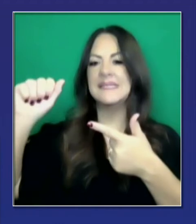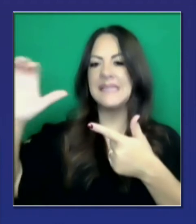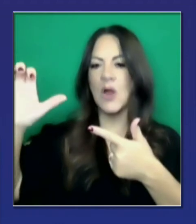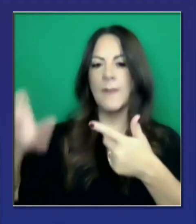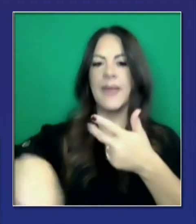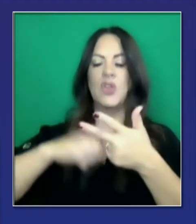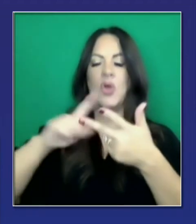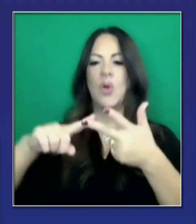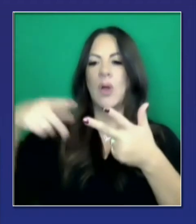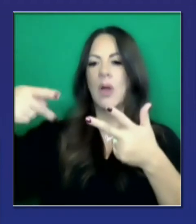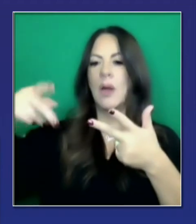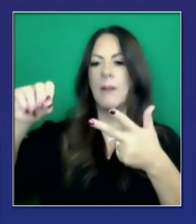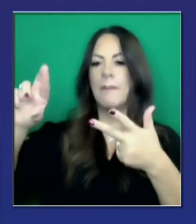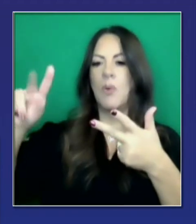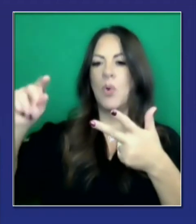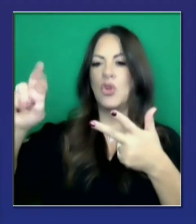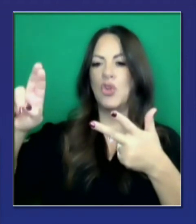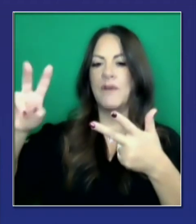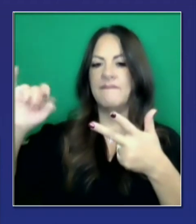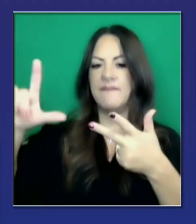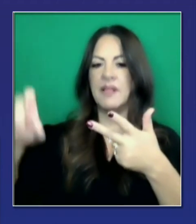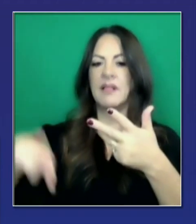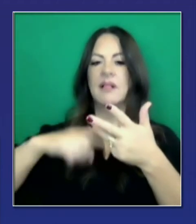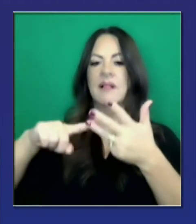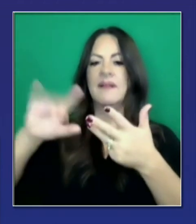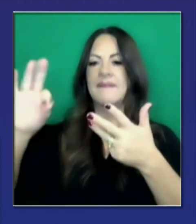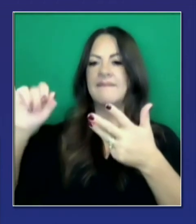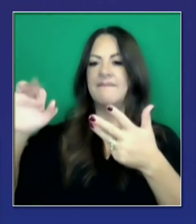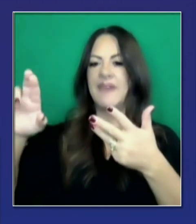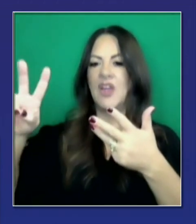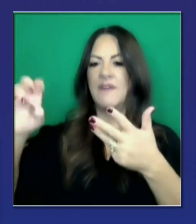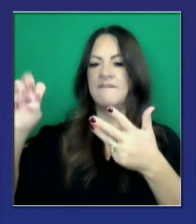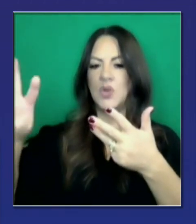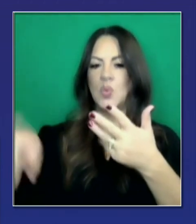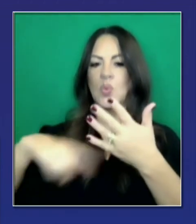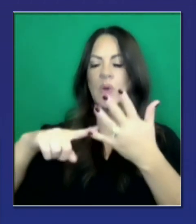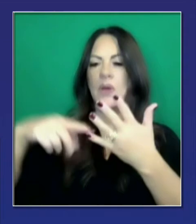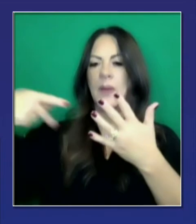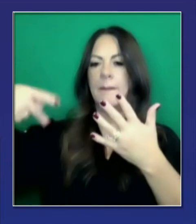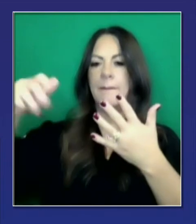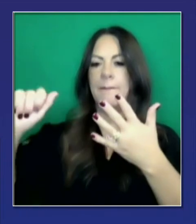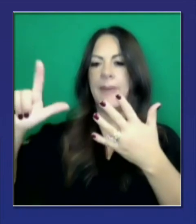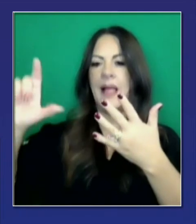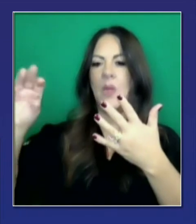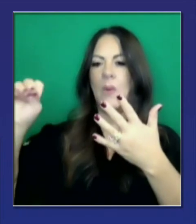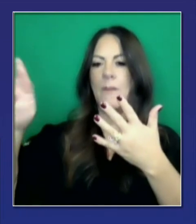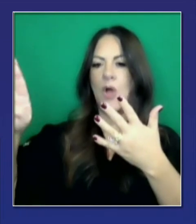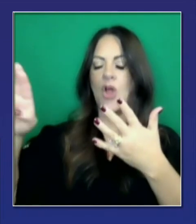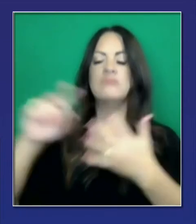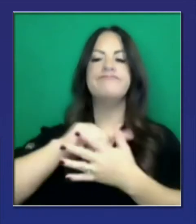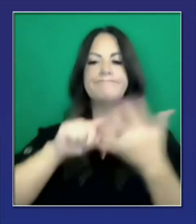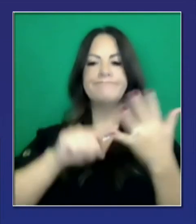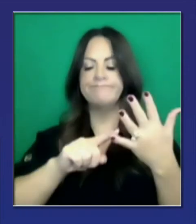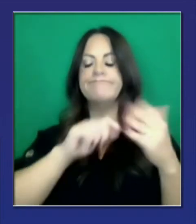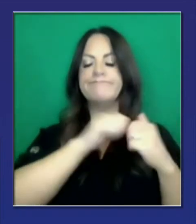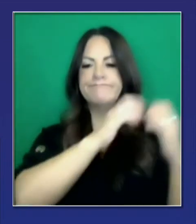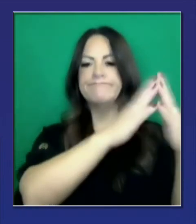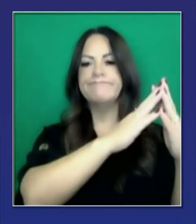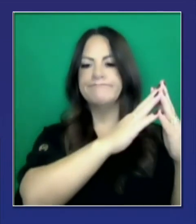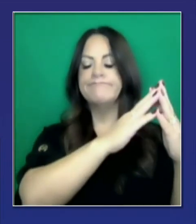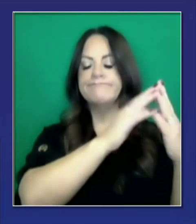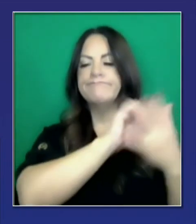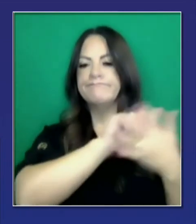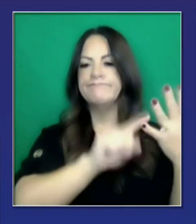that has not yet taken patients, but now beds are being stood up. But you can